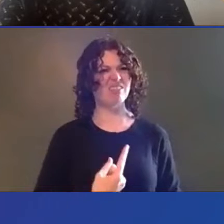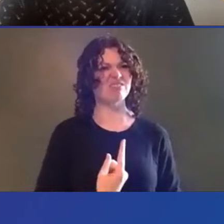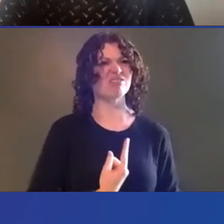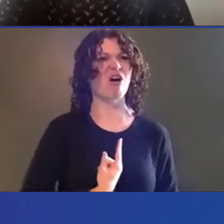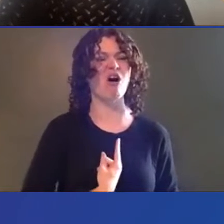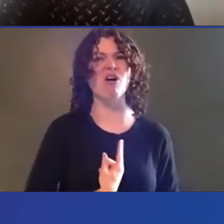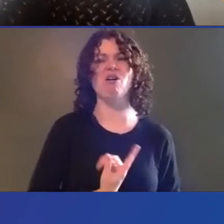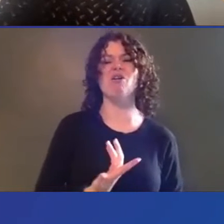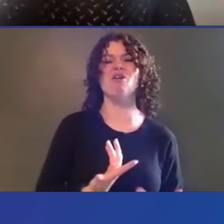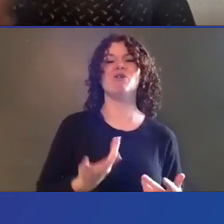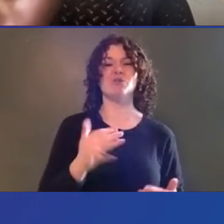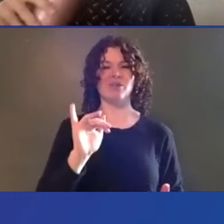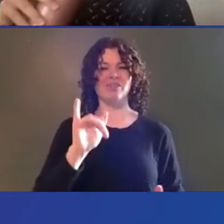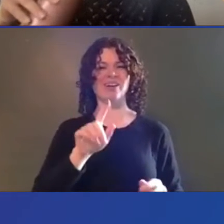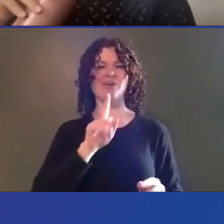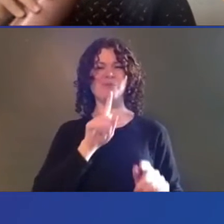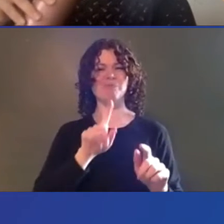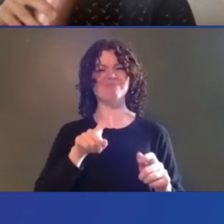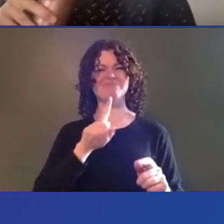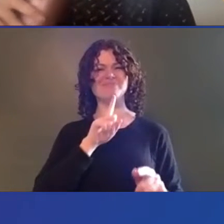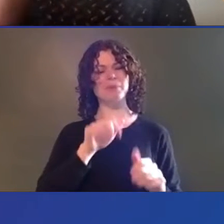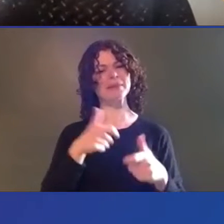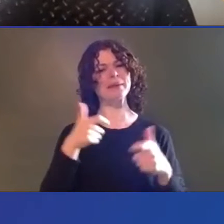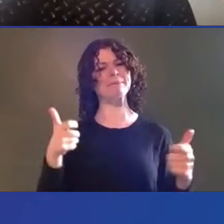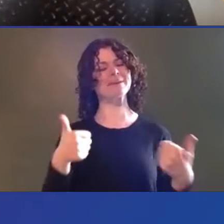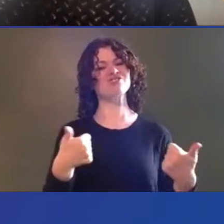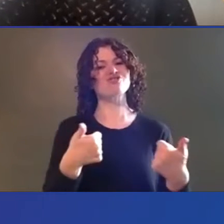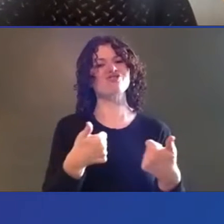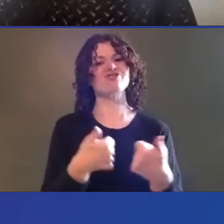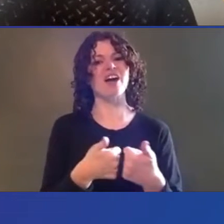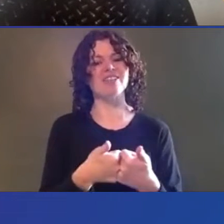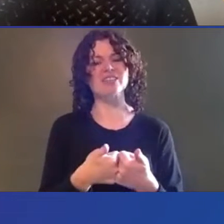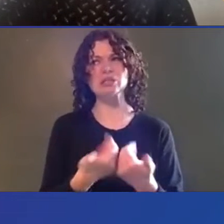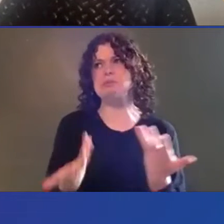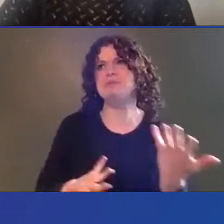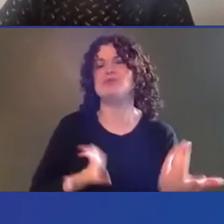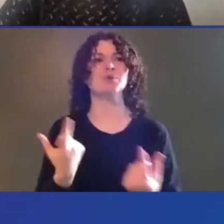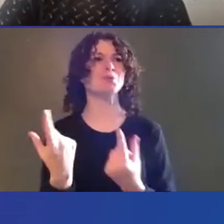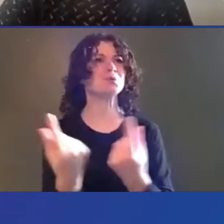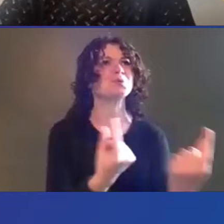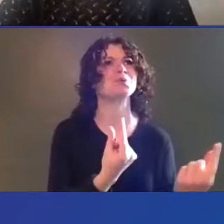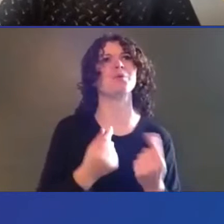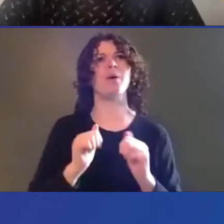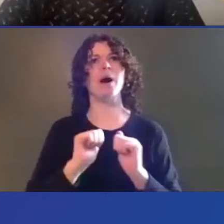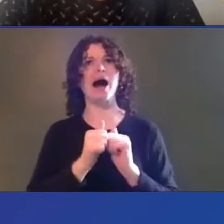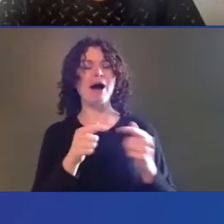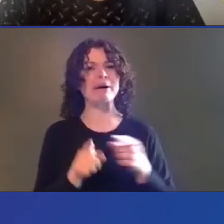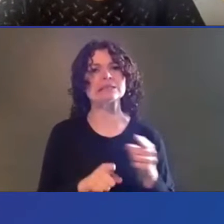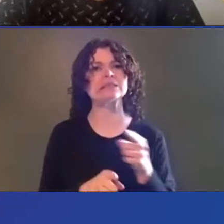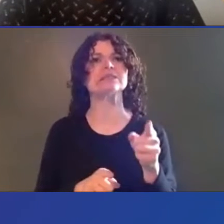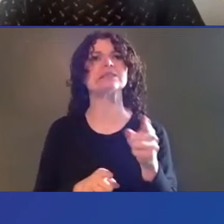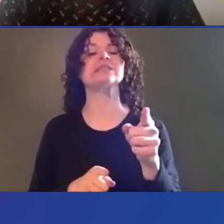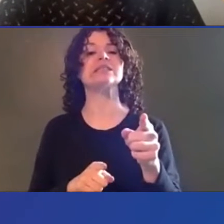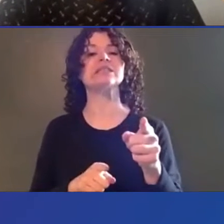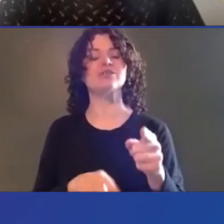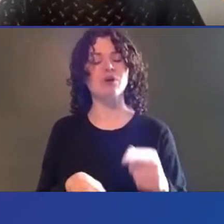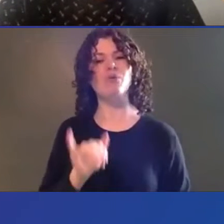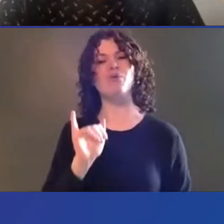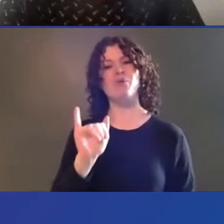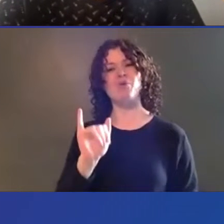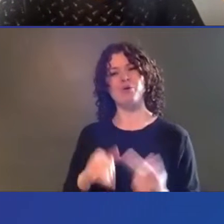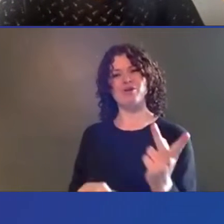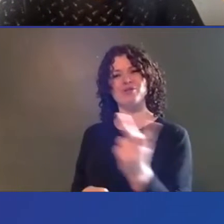harder parts of trying to work in a city that you might not know how to navigate yet. So it's really interesting to just hear both